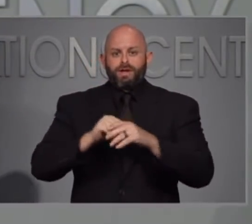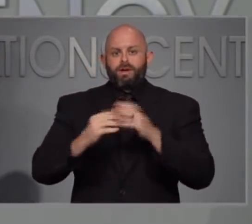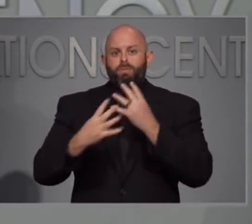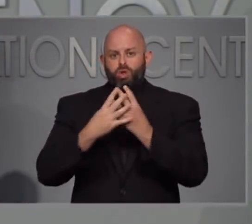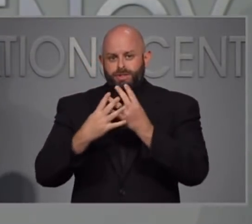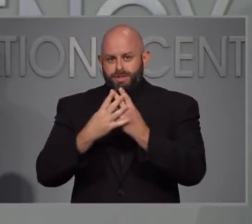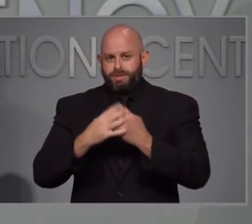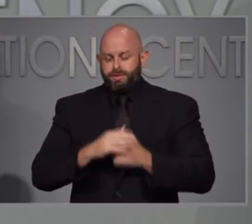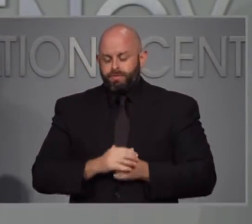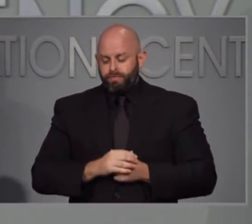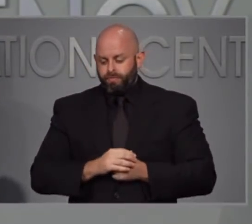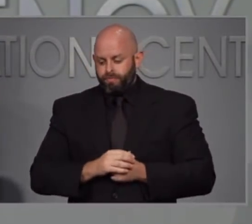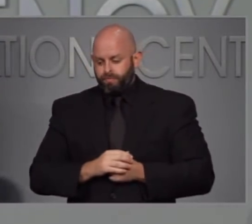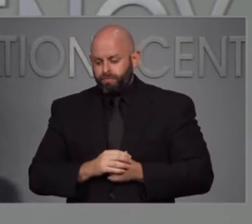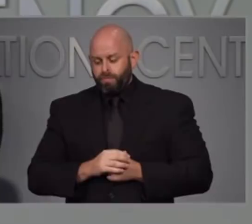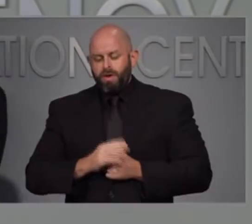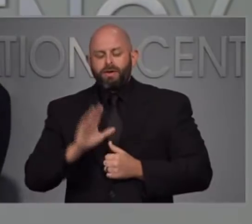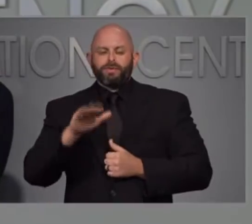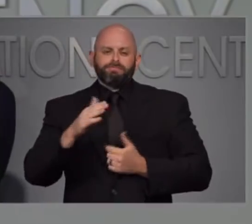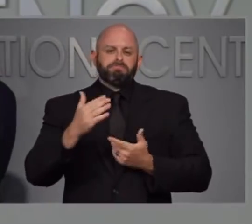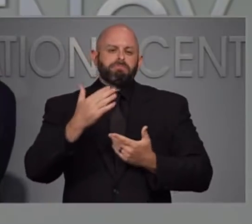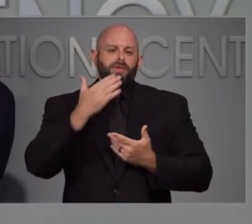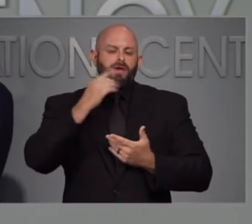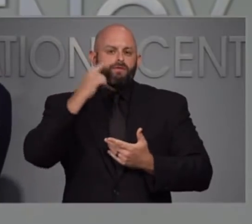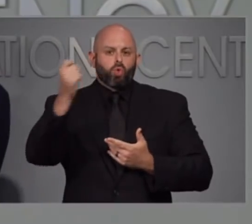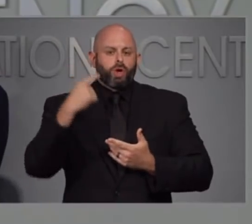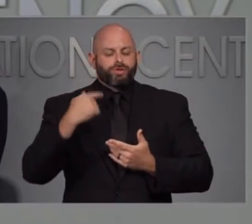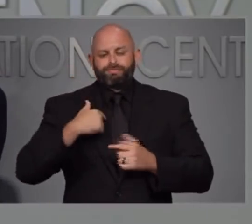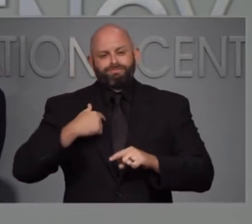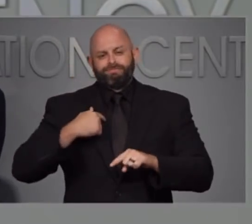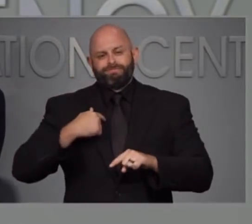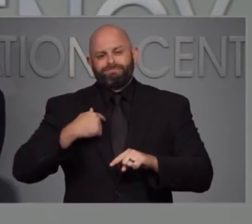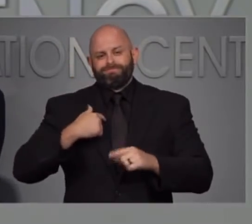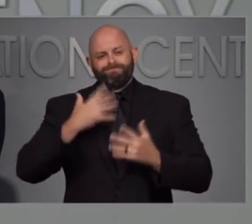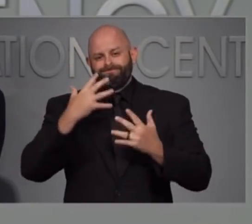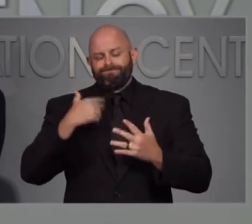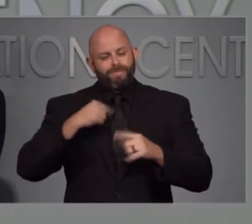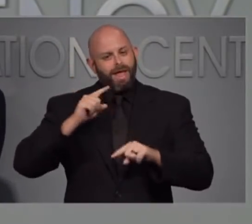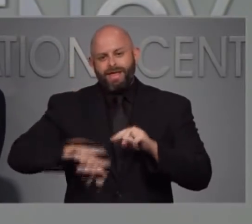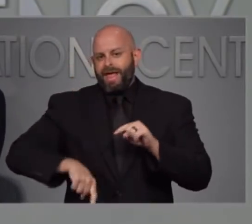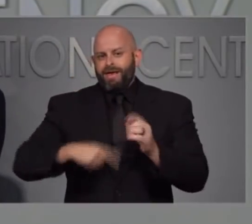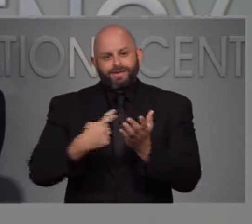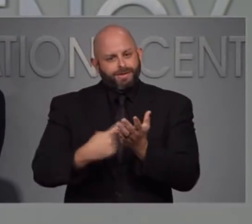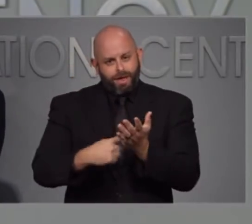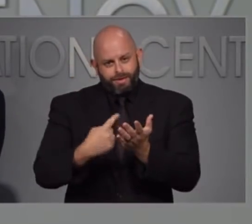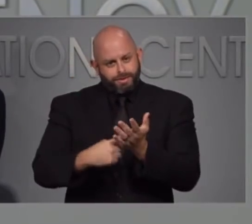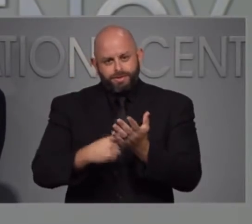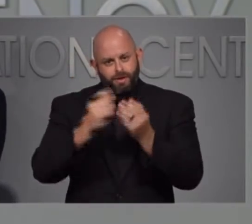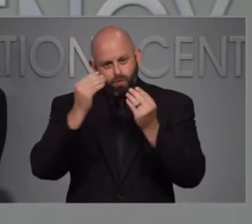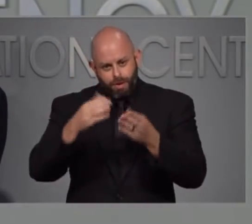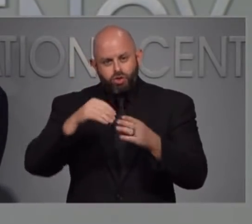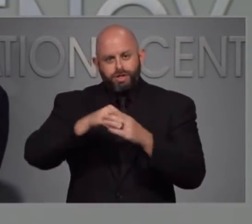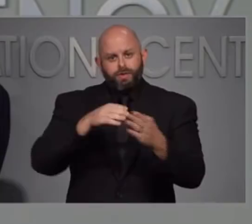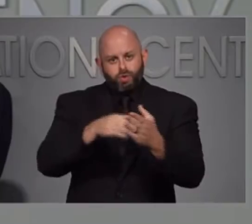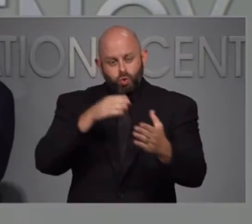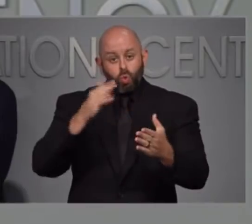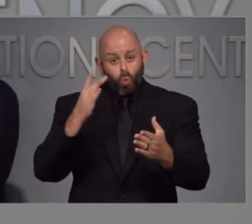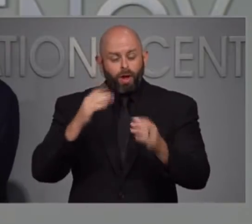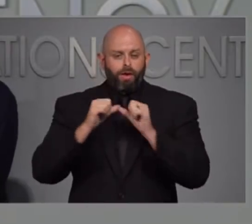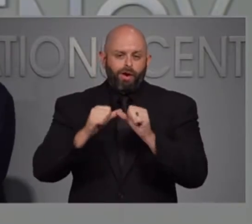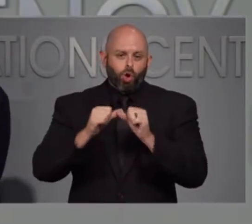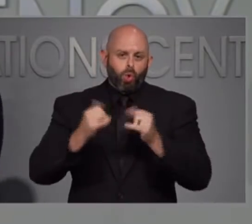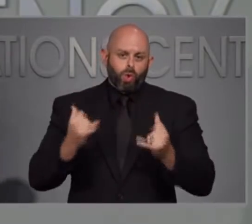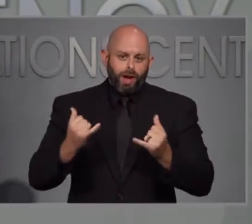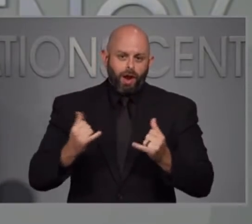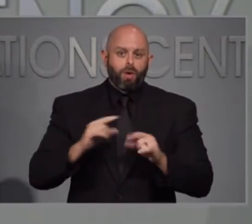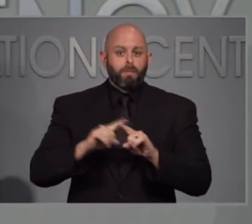you for the question. Unfortunately, I can't discuss the lawsuit. That litigation is still ongoing, but I can provide you some update relative